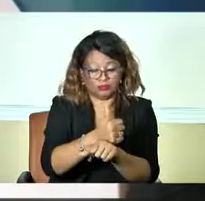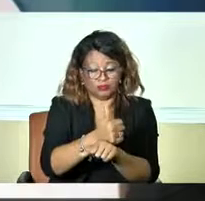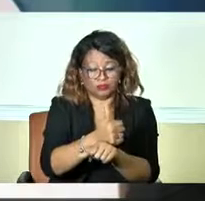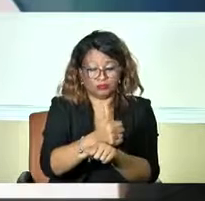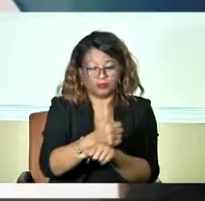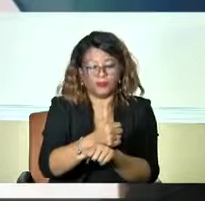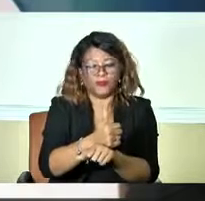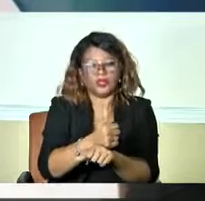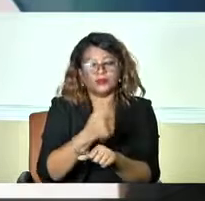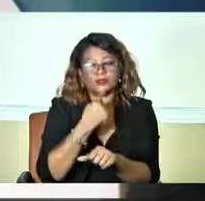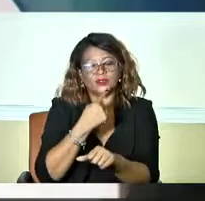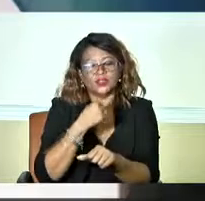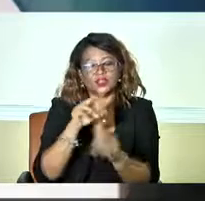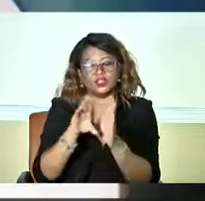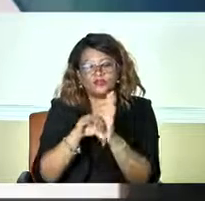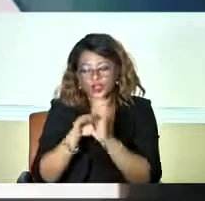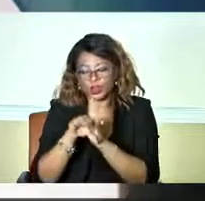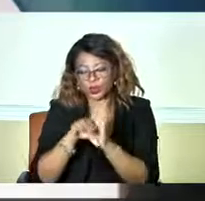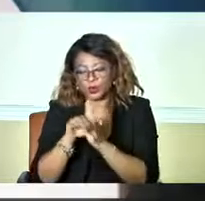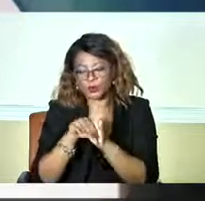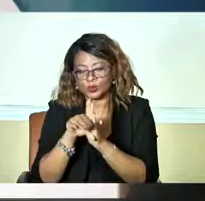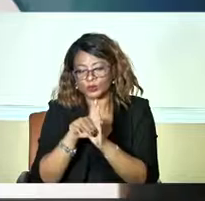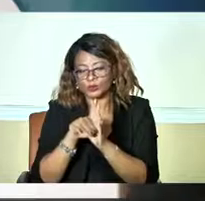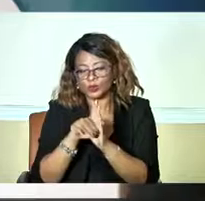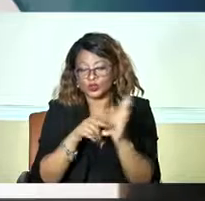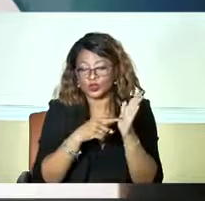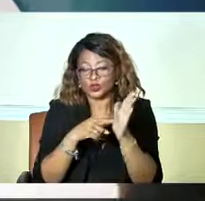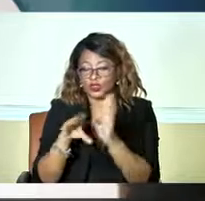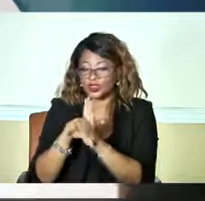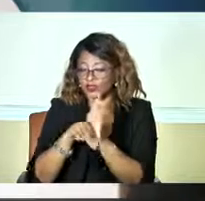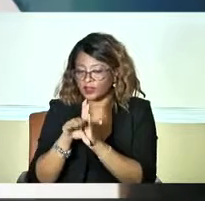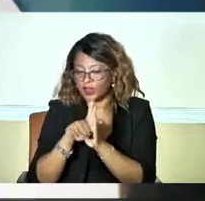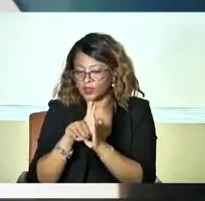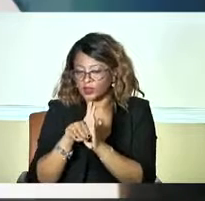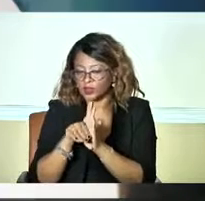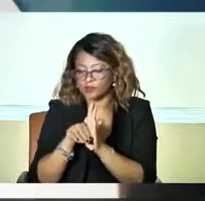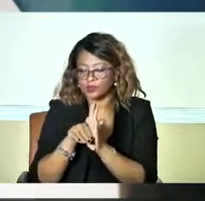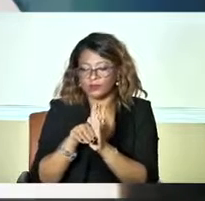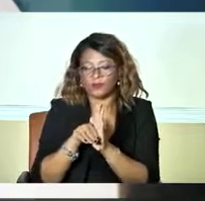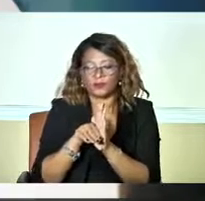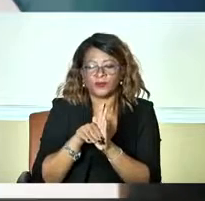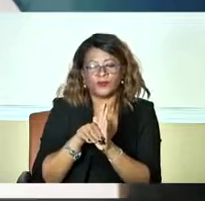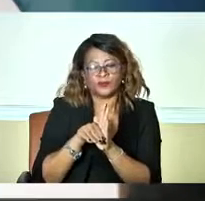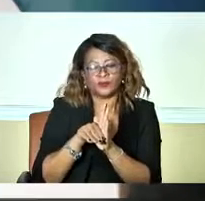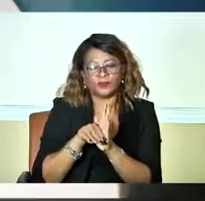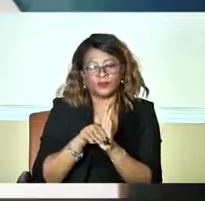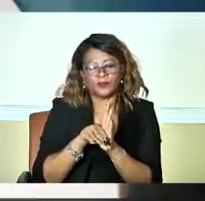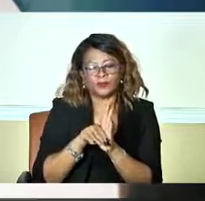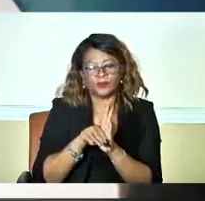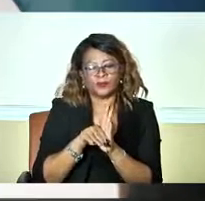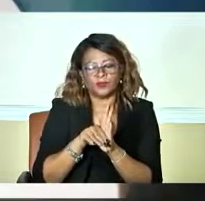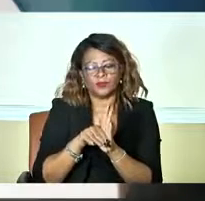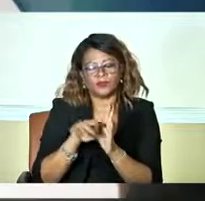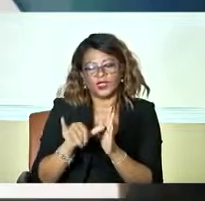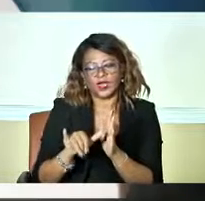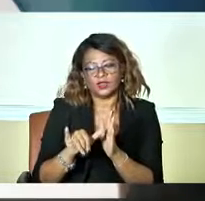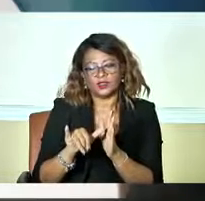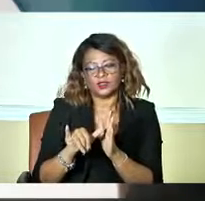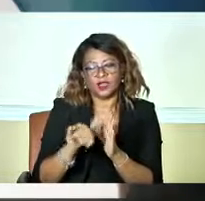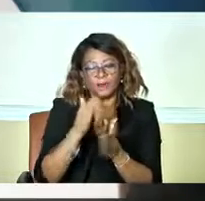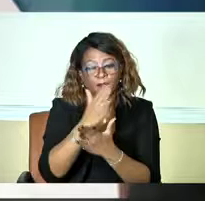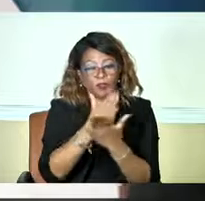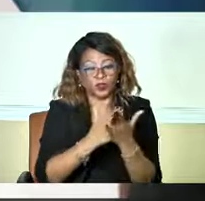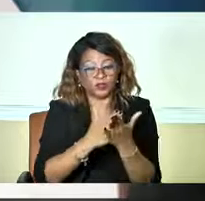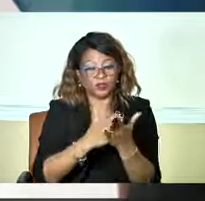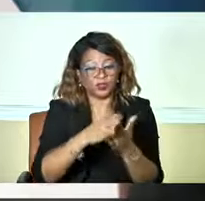as was indicated in the video, and I believe has been indicated publicly by some of the hospital officials, that a portion